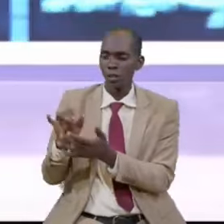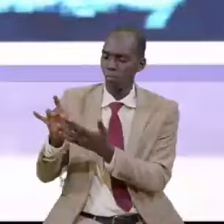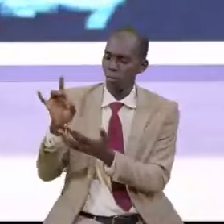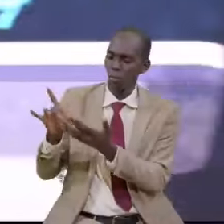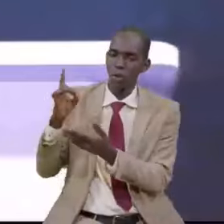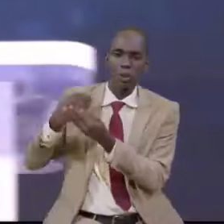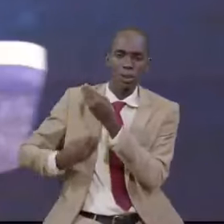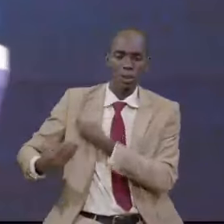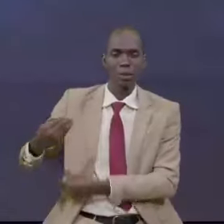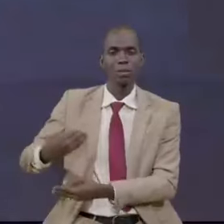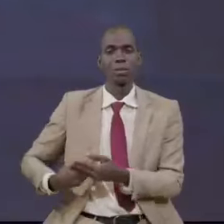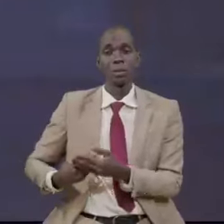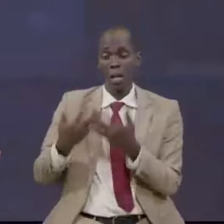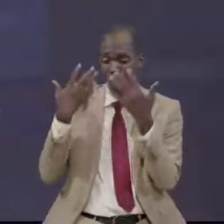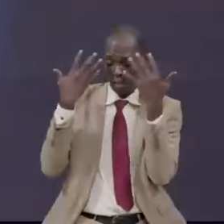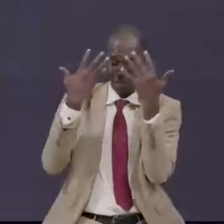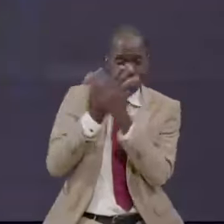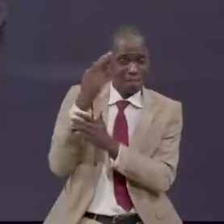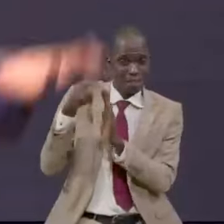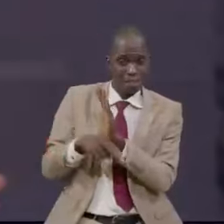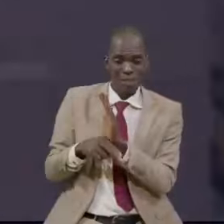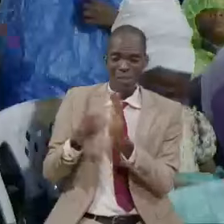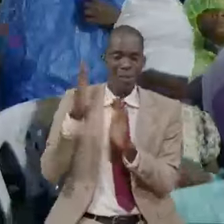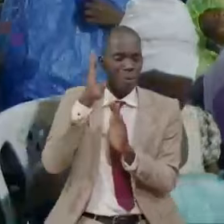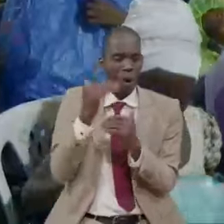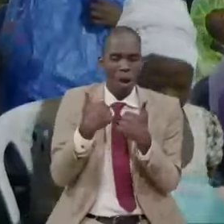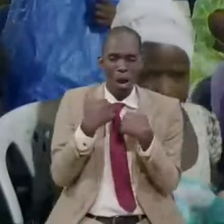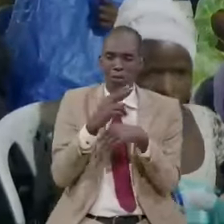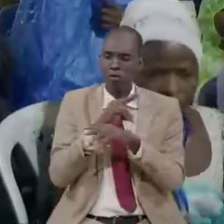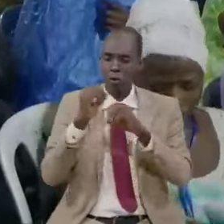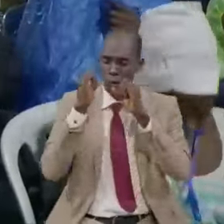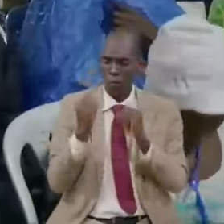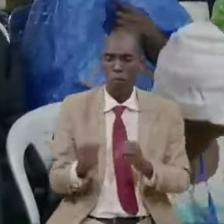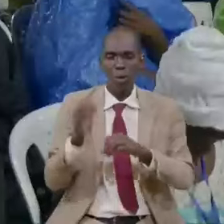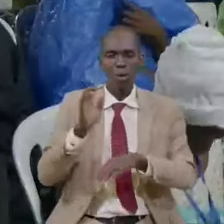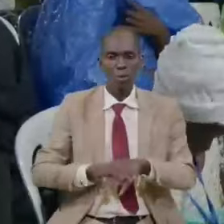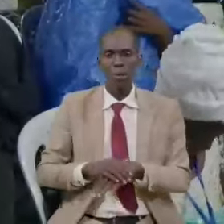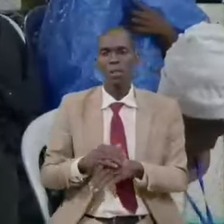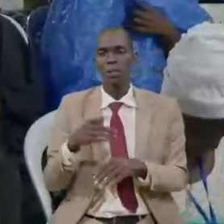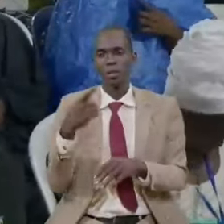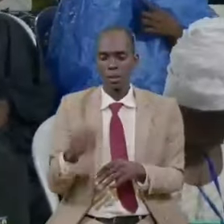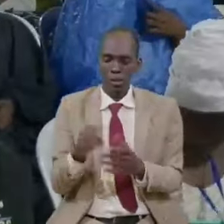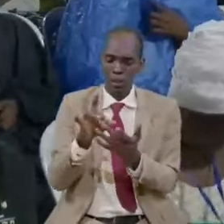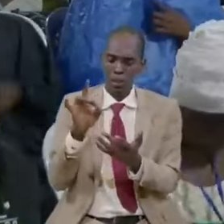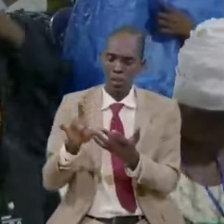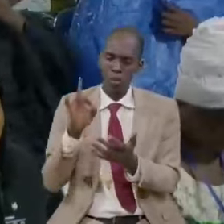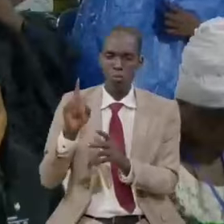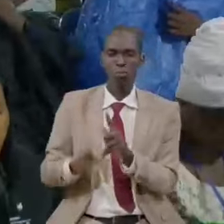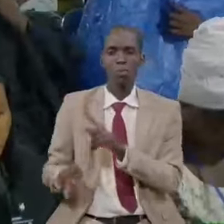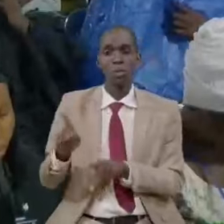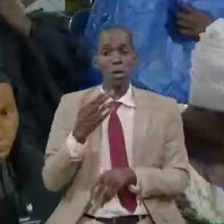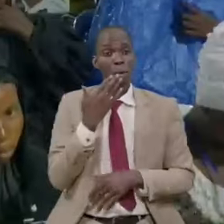not have any power on the chosen generation. Evil spirit will not have